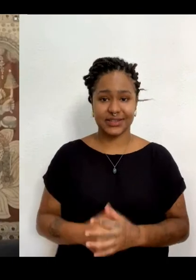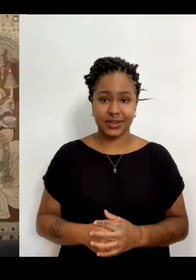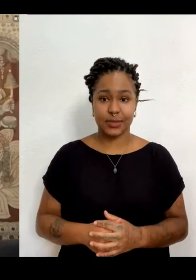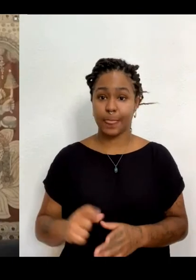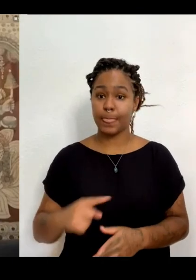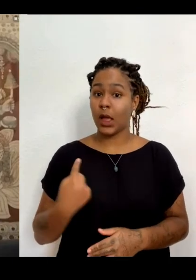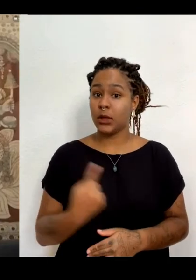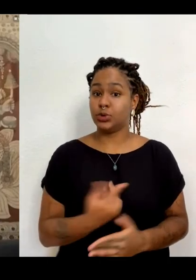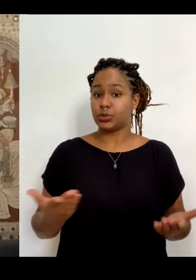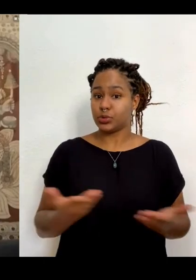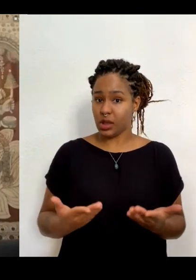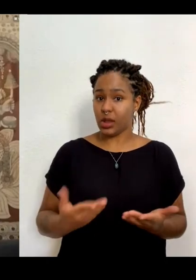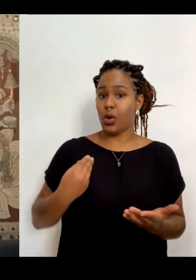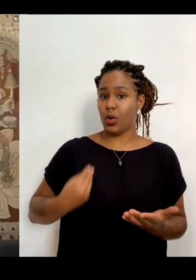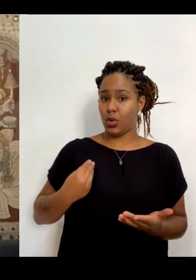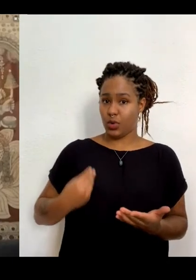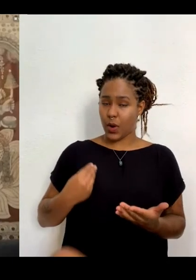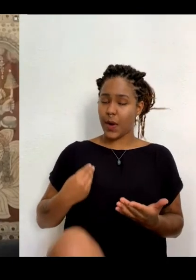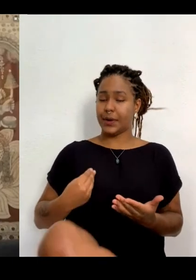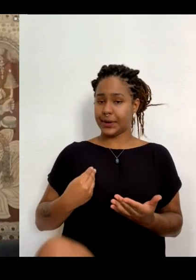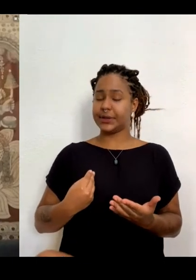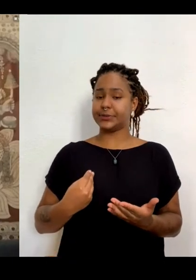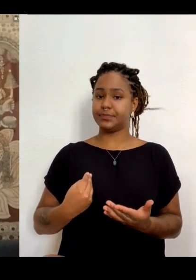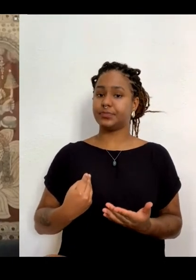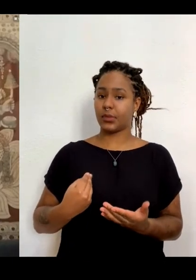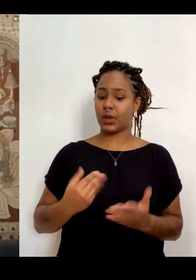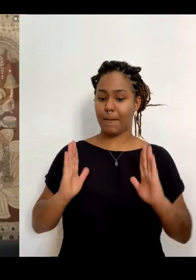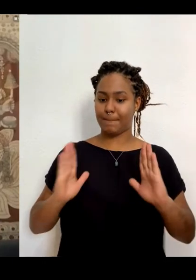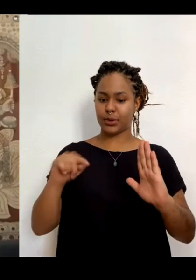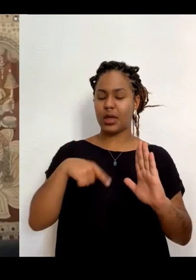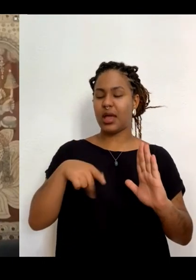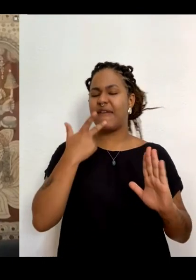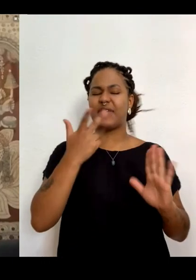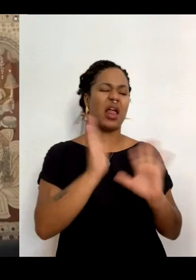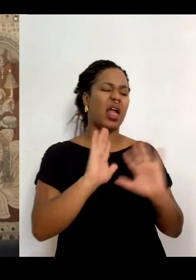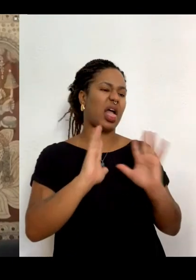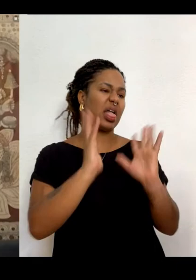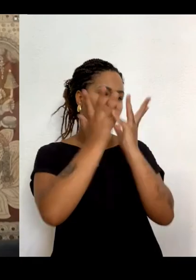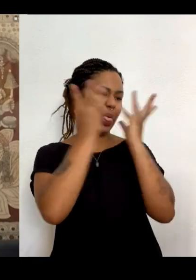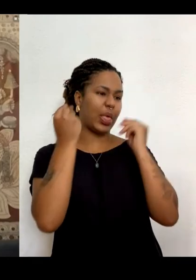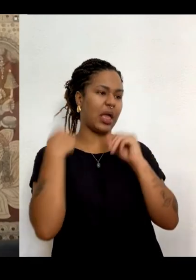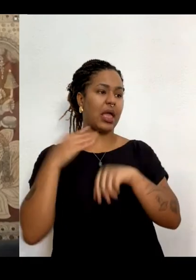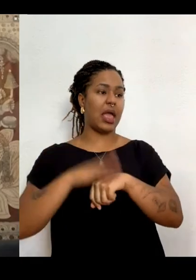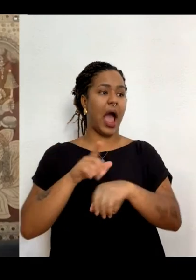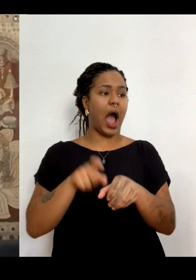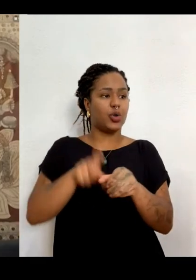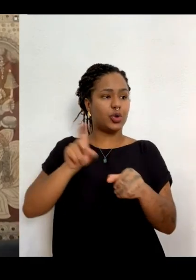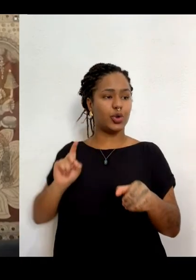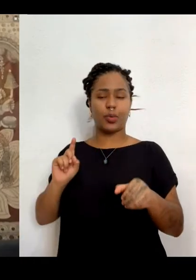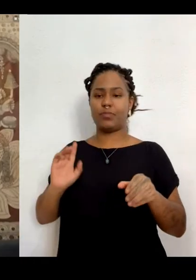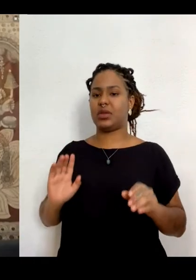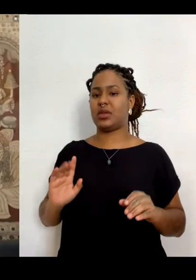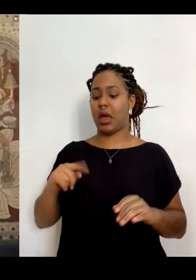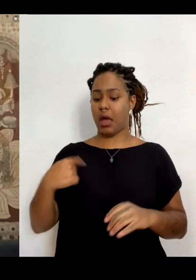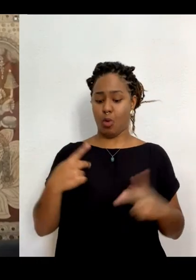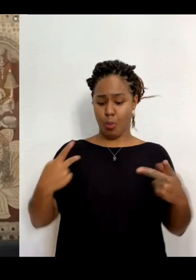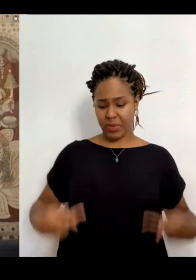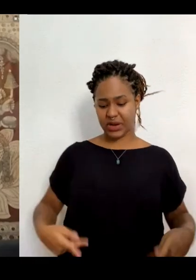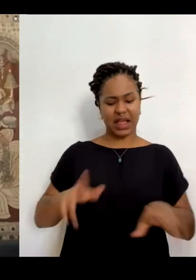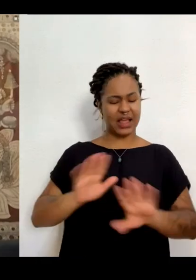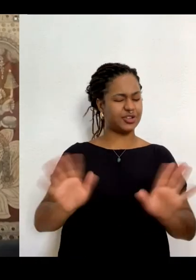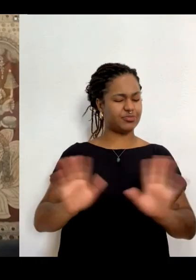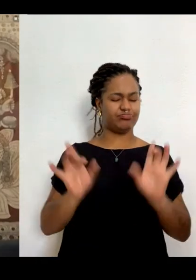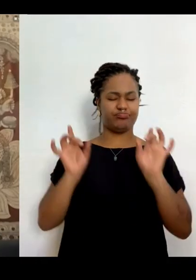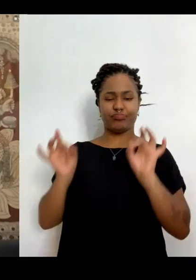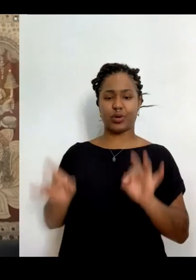are being asked to forget our autonomy we are being asked to forget our Humanity now if we can hold on to community solidarity